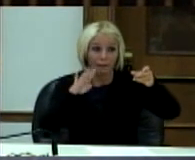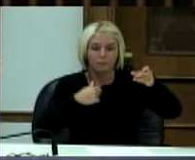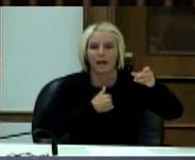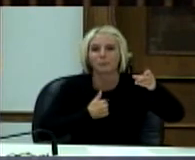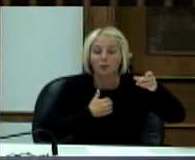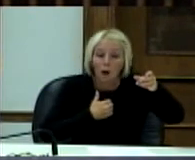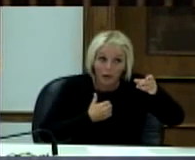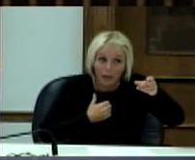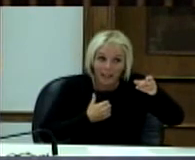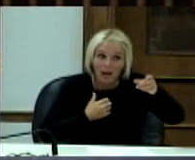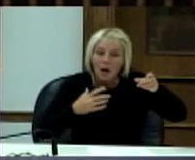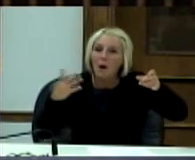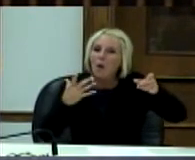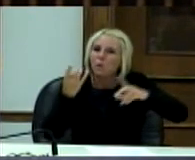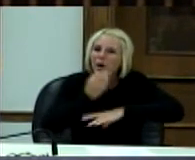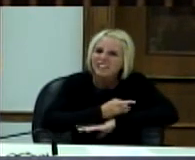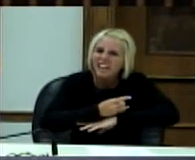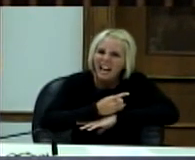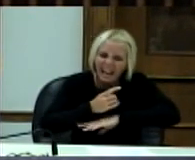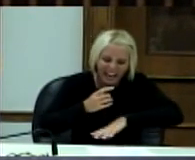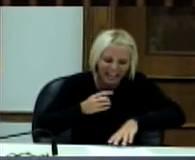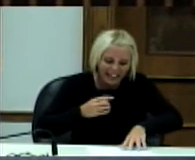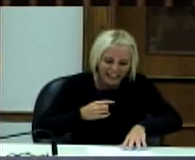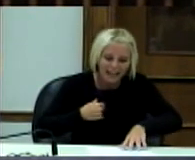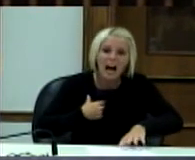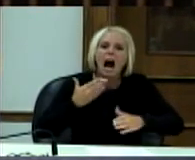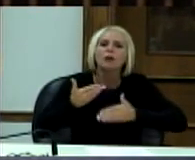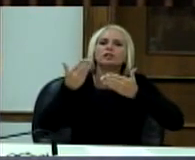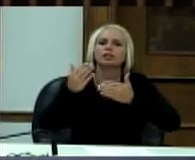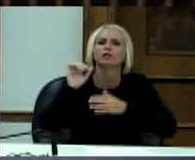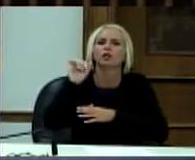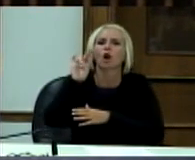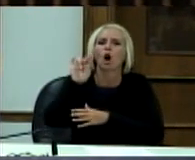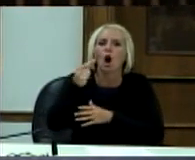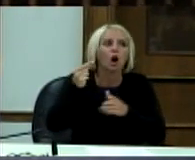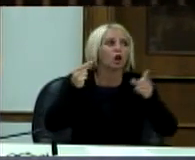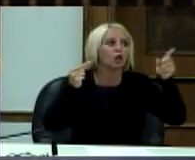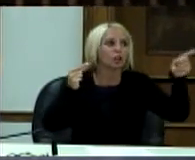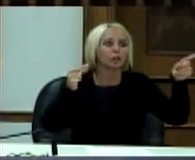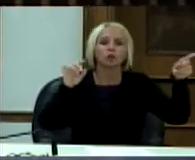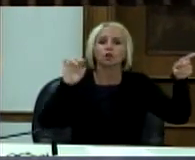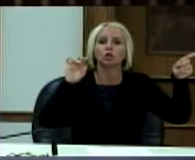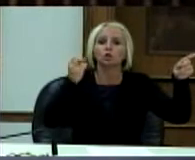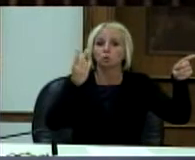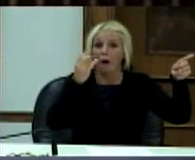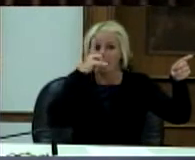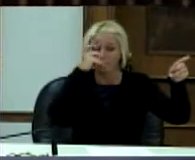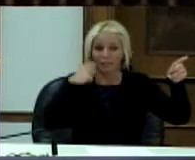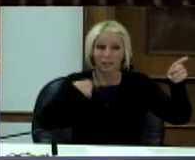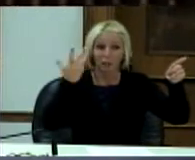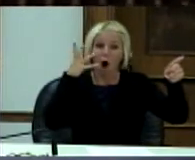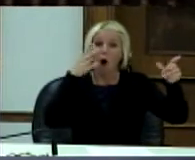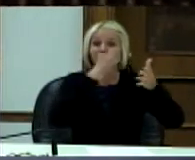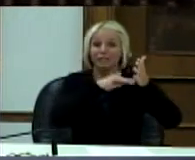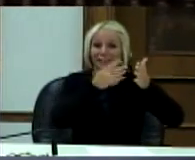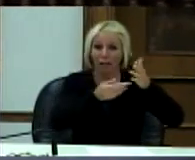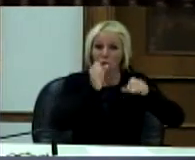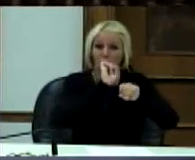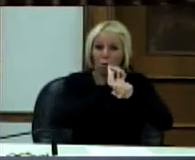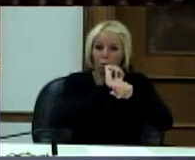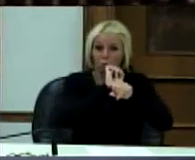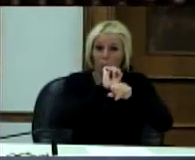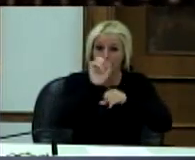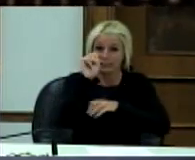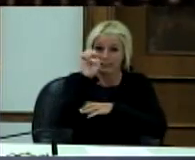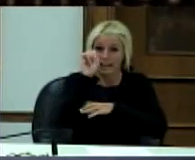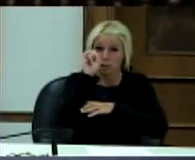I'm sorry. What day are we looking at? I was suggesting August 12th because we already have a work session scheduled for that date. That would